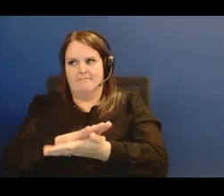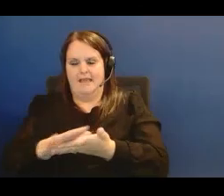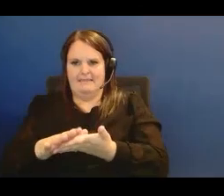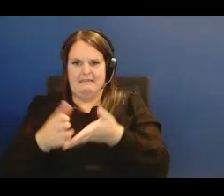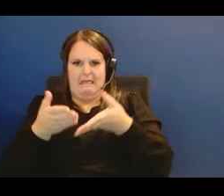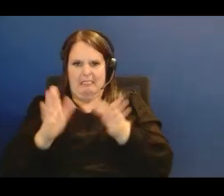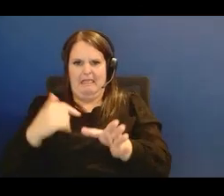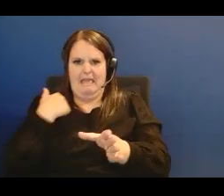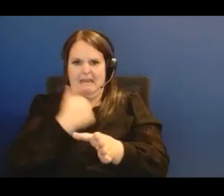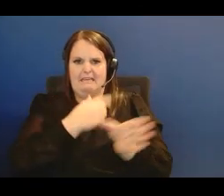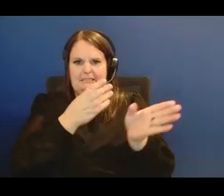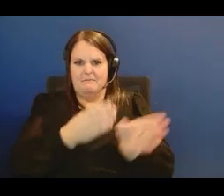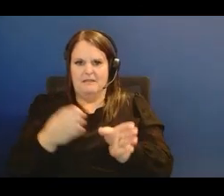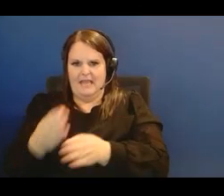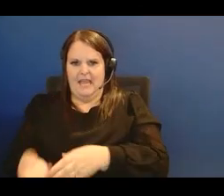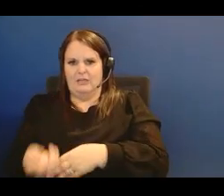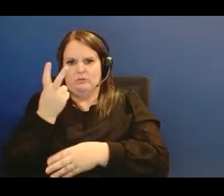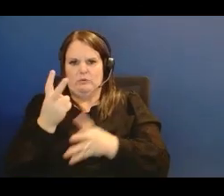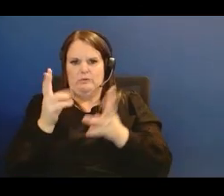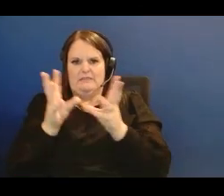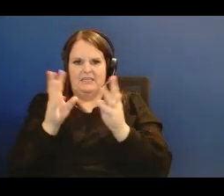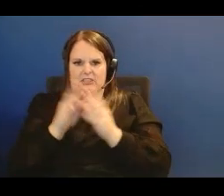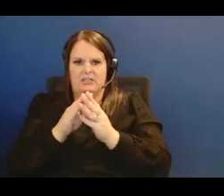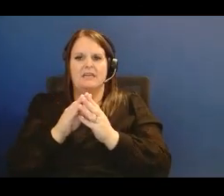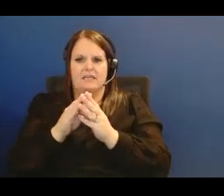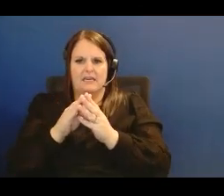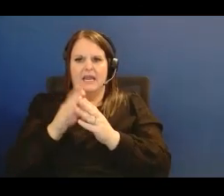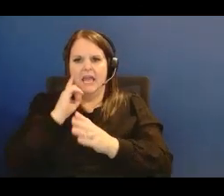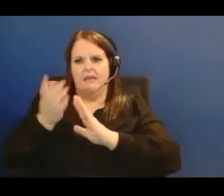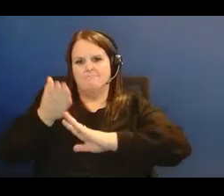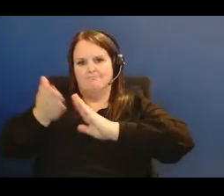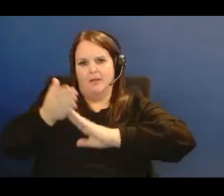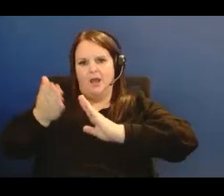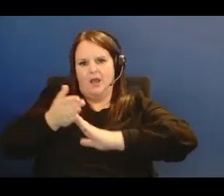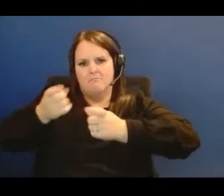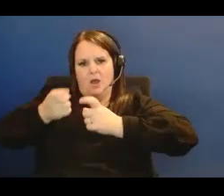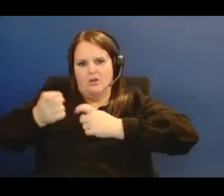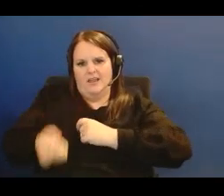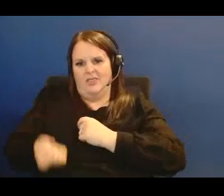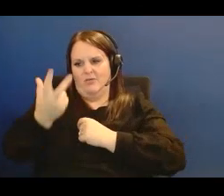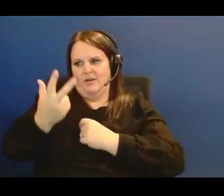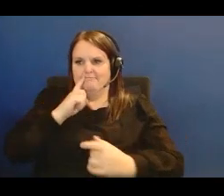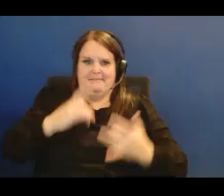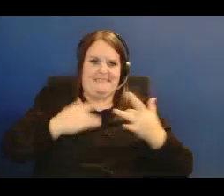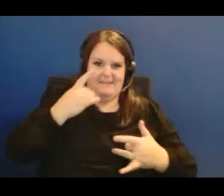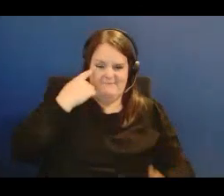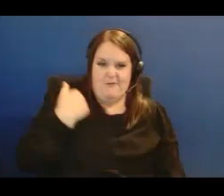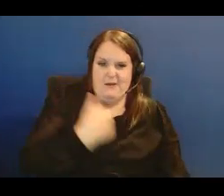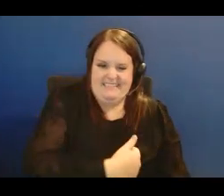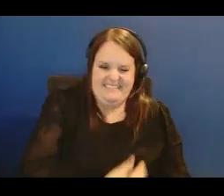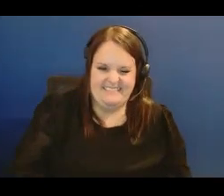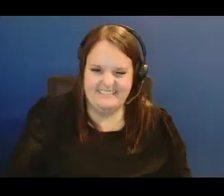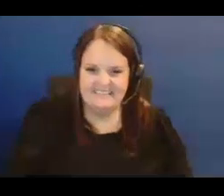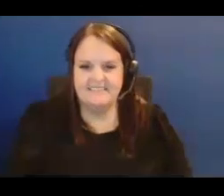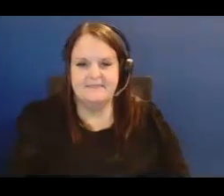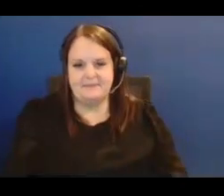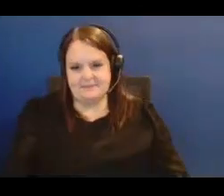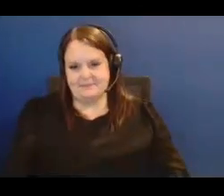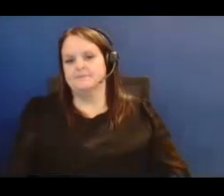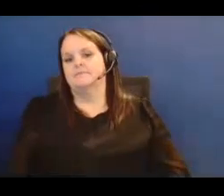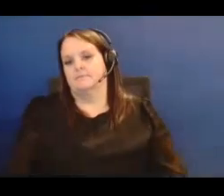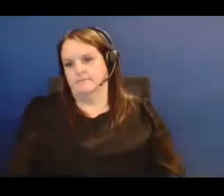us plan 2 sessions and moderate 3. So that was pretty exciting. And that